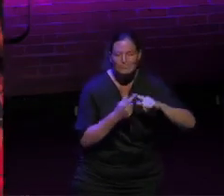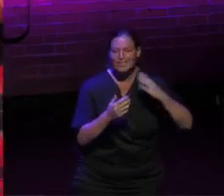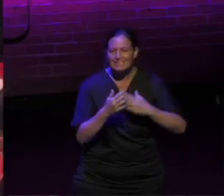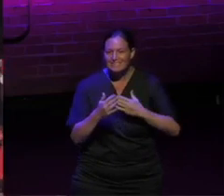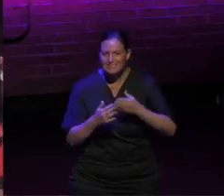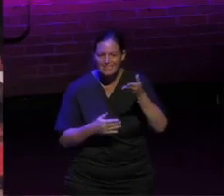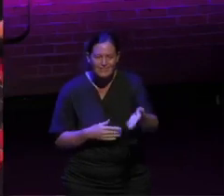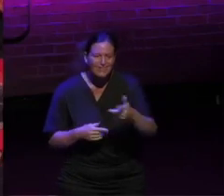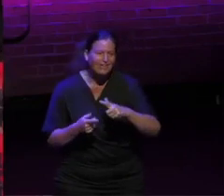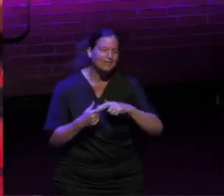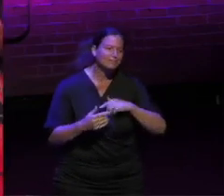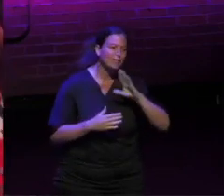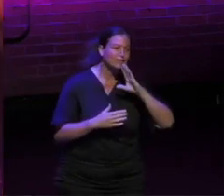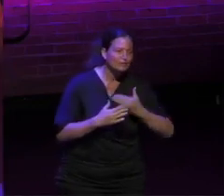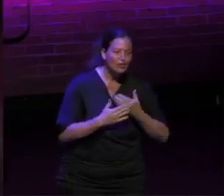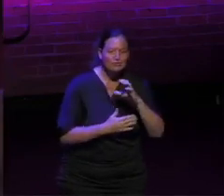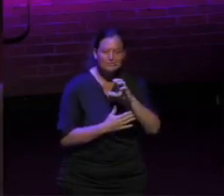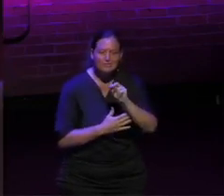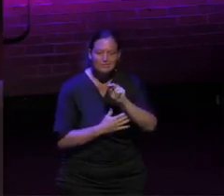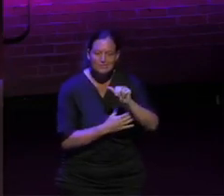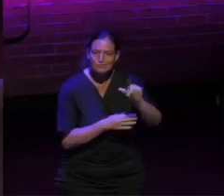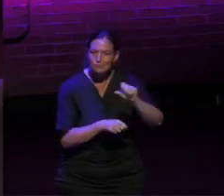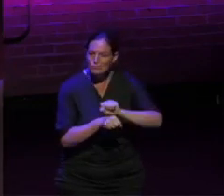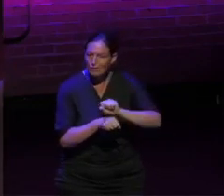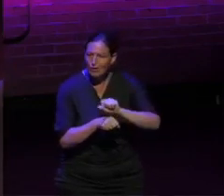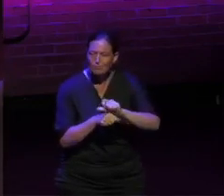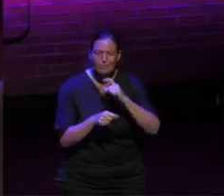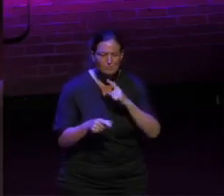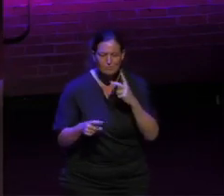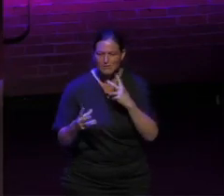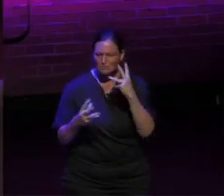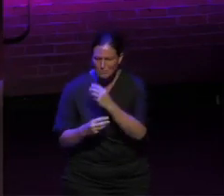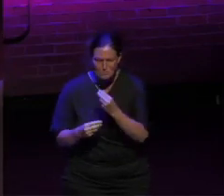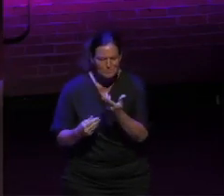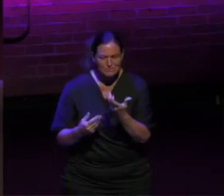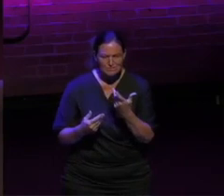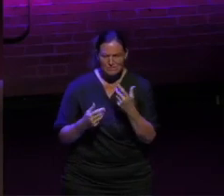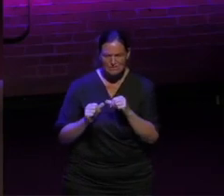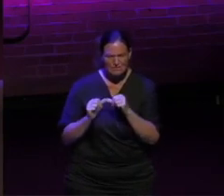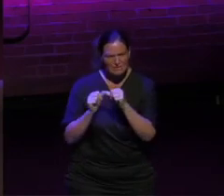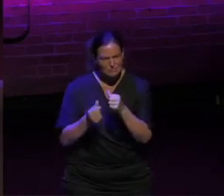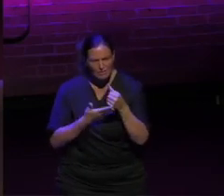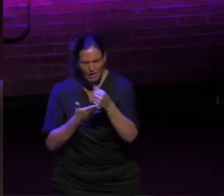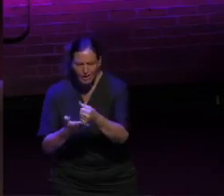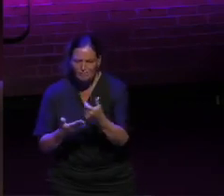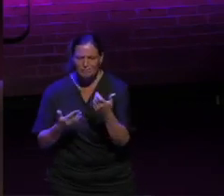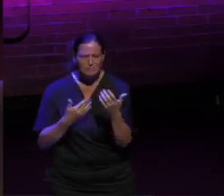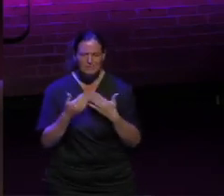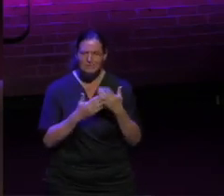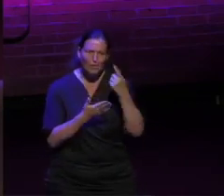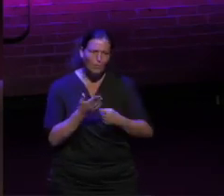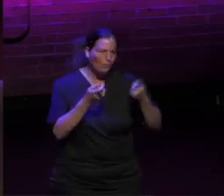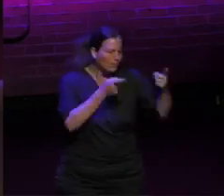homes, and I have a daughter who is a CNA, and I saw the beauty of people who would continue to help people no matter